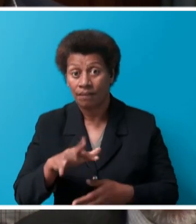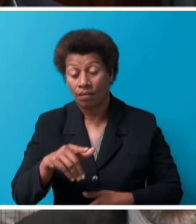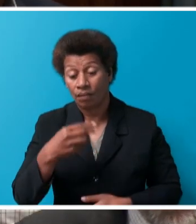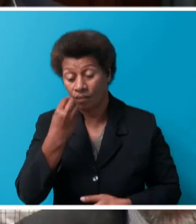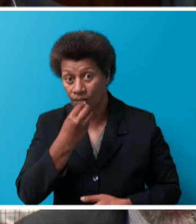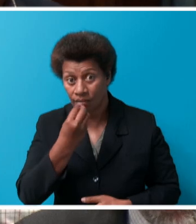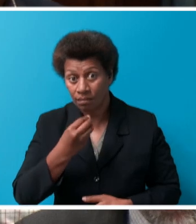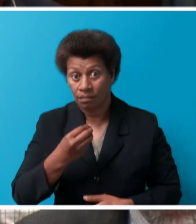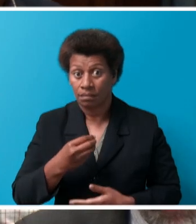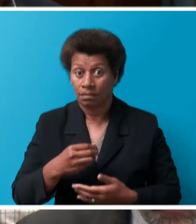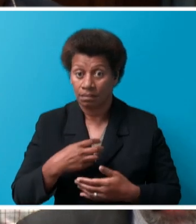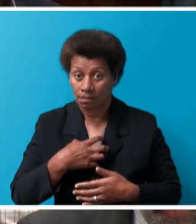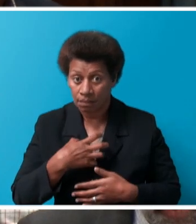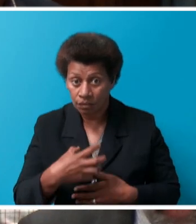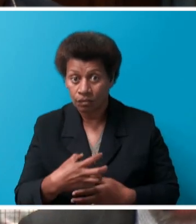economic transformation.